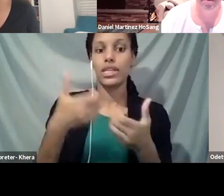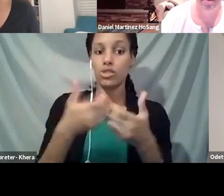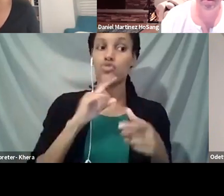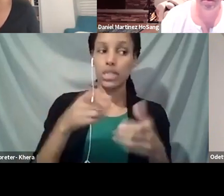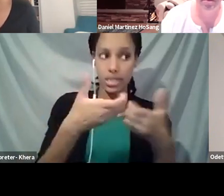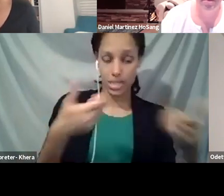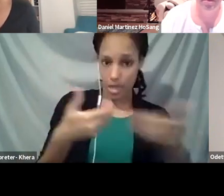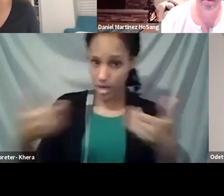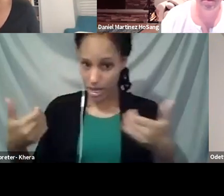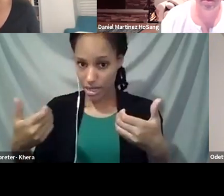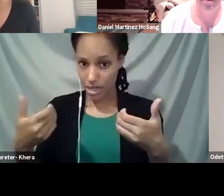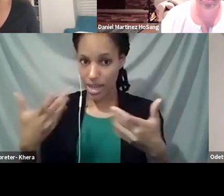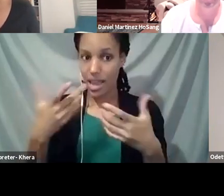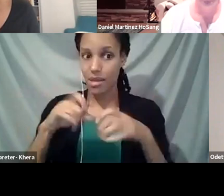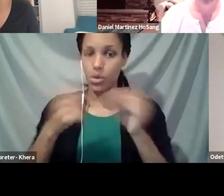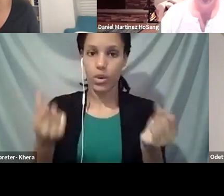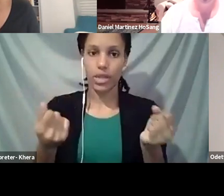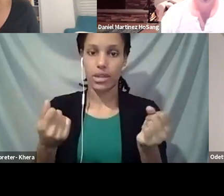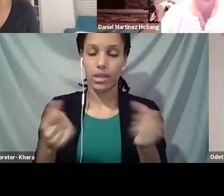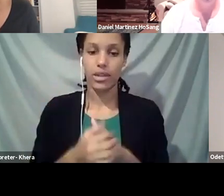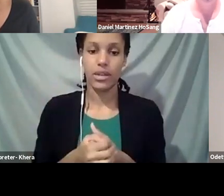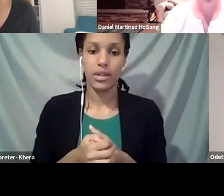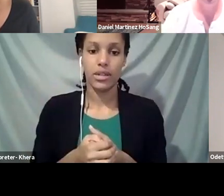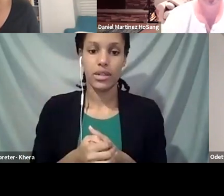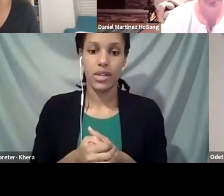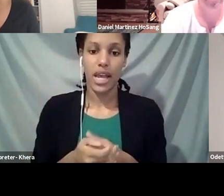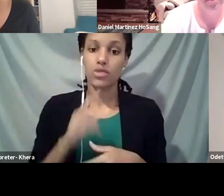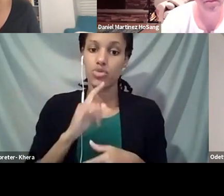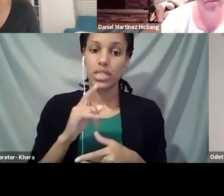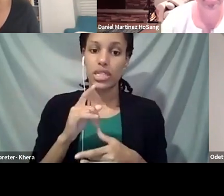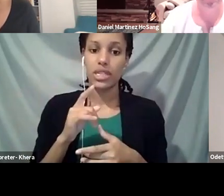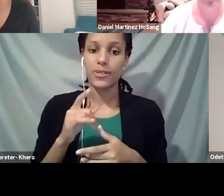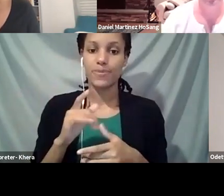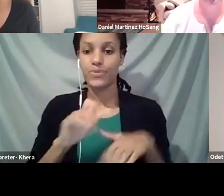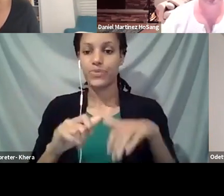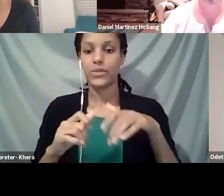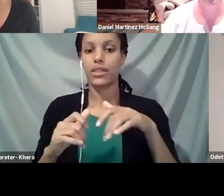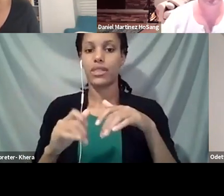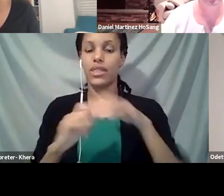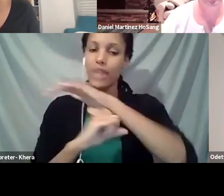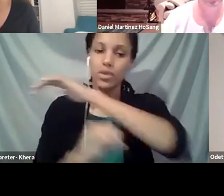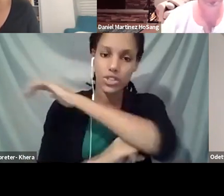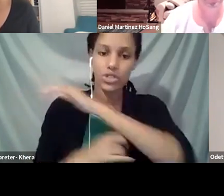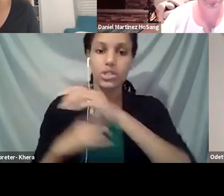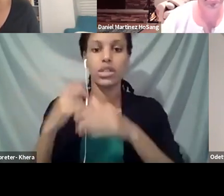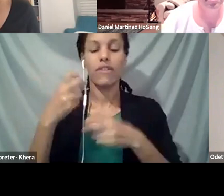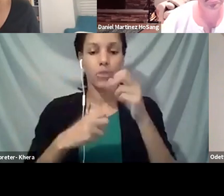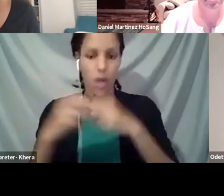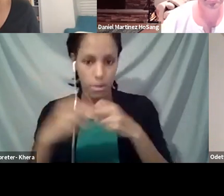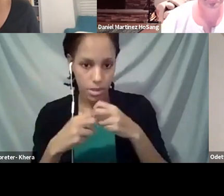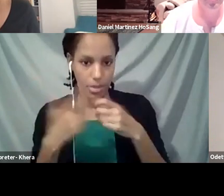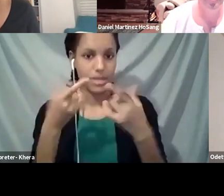really addressing diversity and integration would address the root of the problem, which is a problem of race. And I think that is definitely